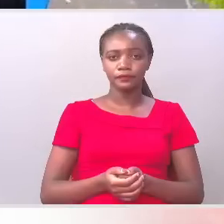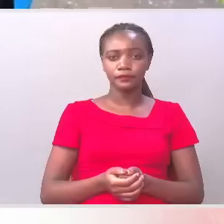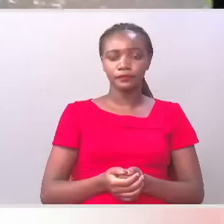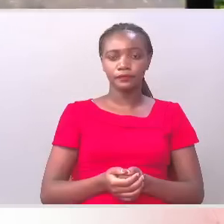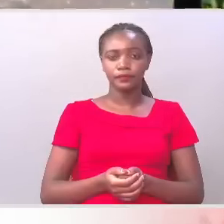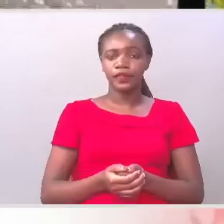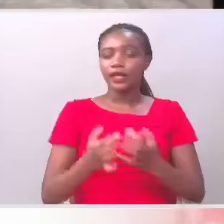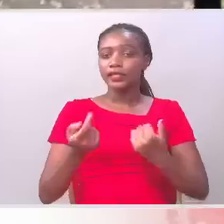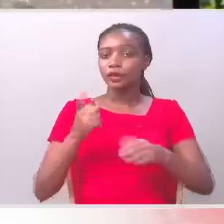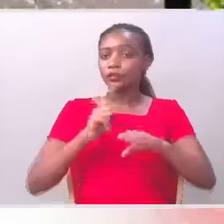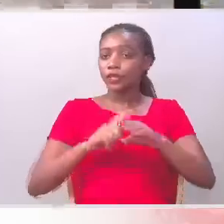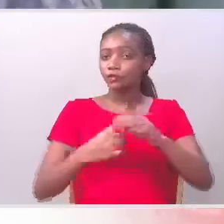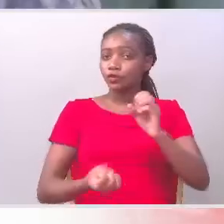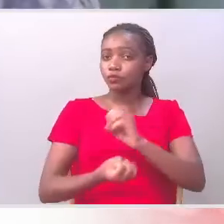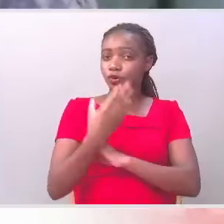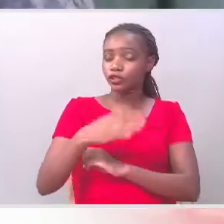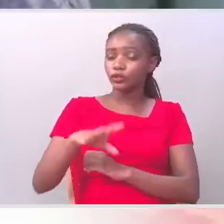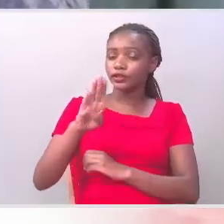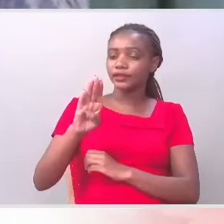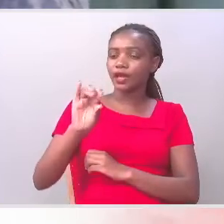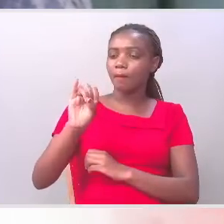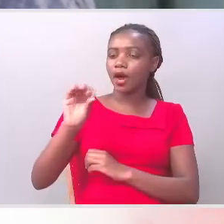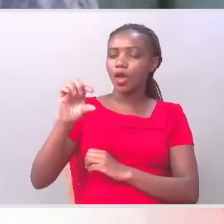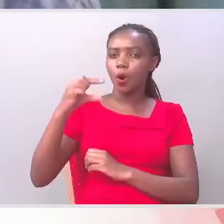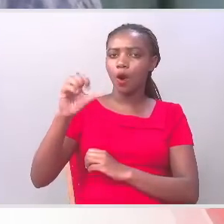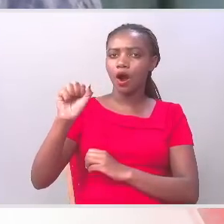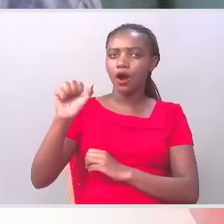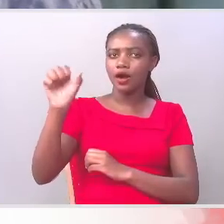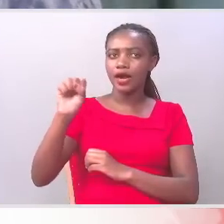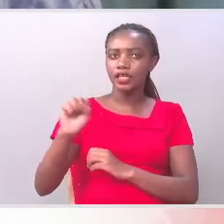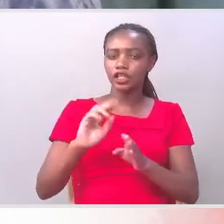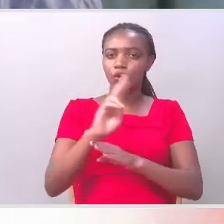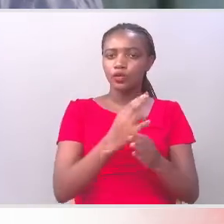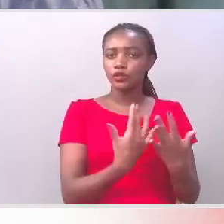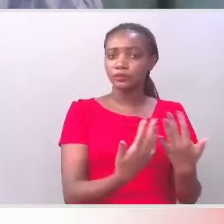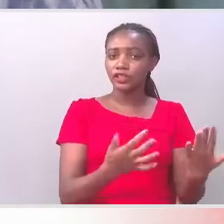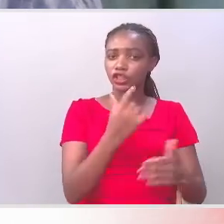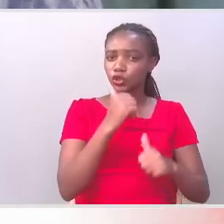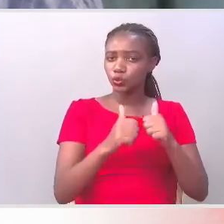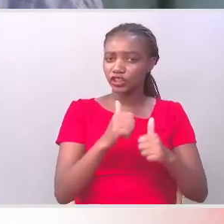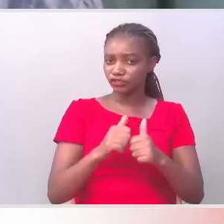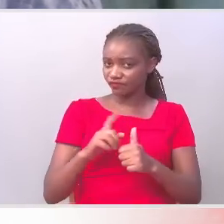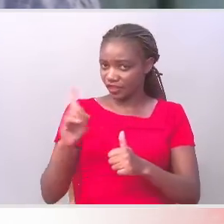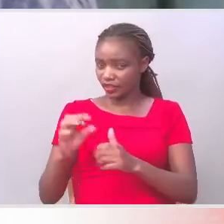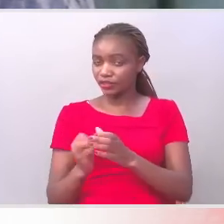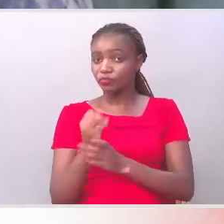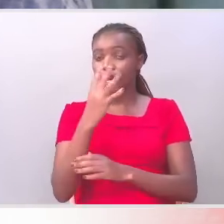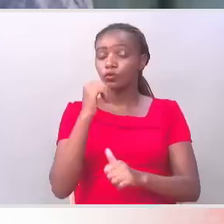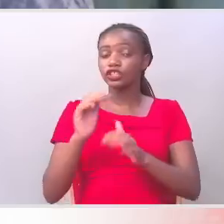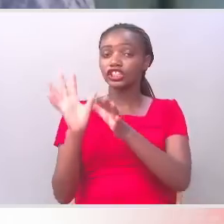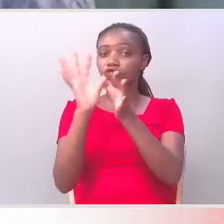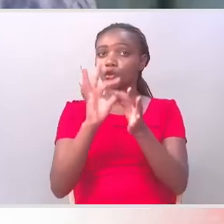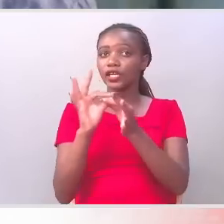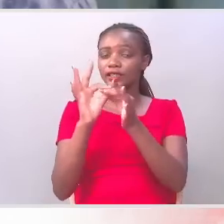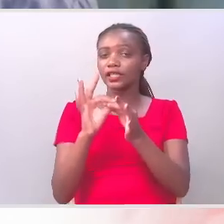In producing the biogas, the raw material is the Opuntia itself that is collected in the field by